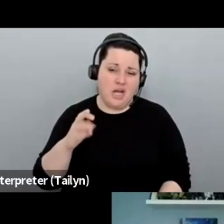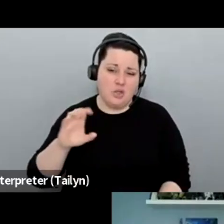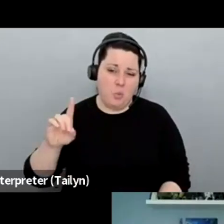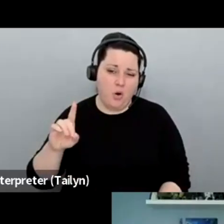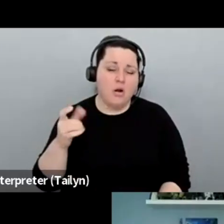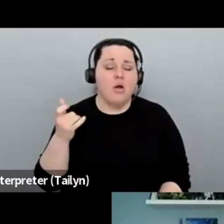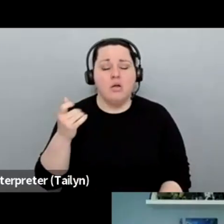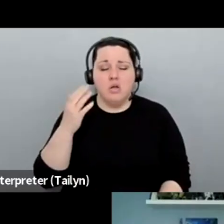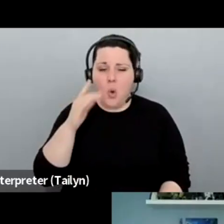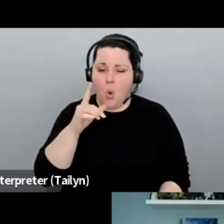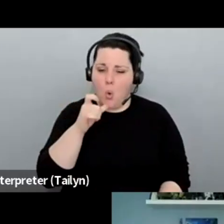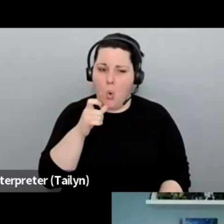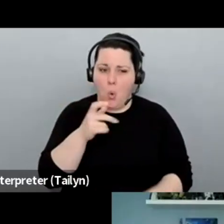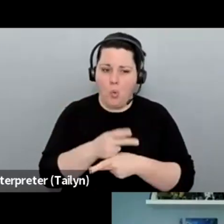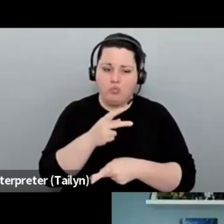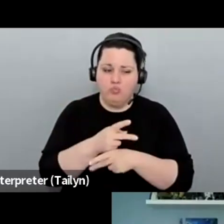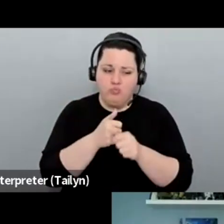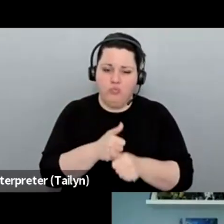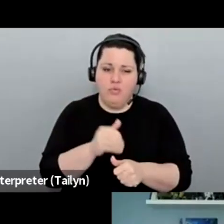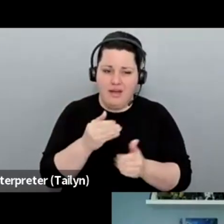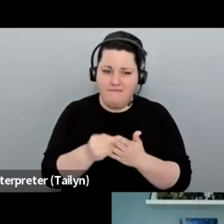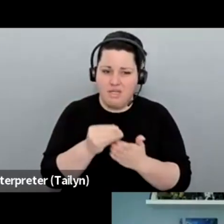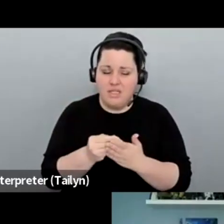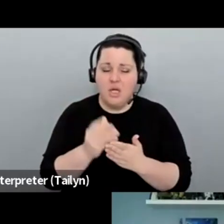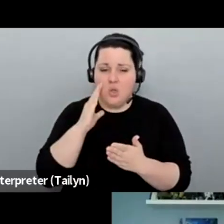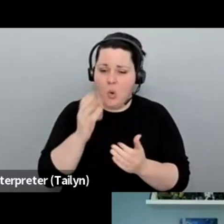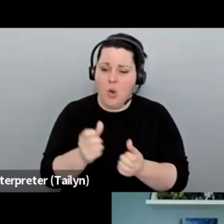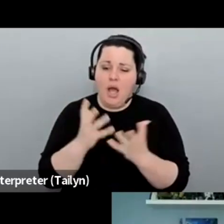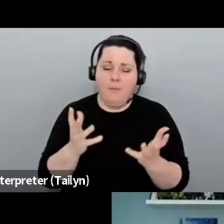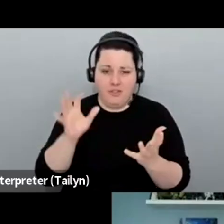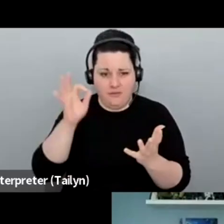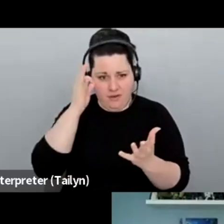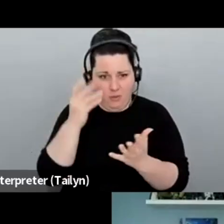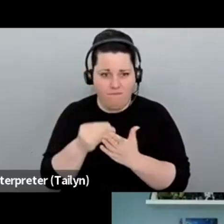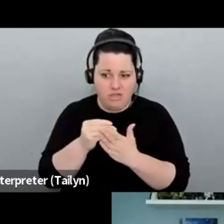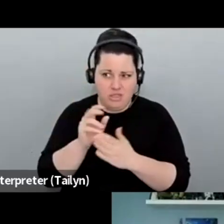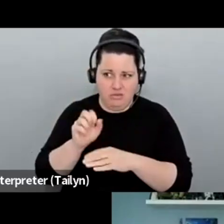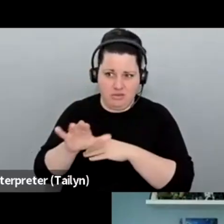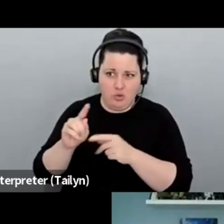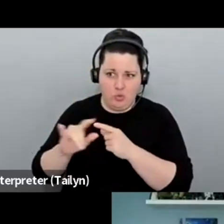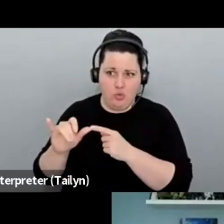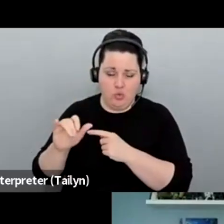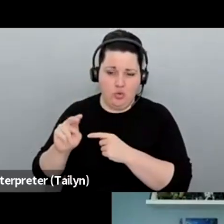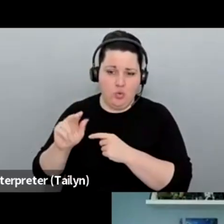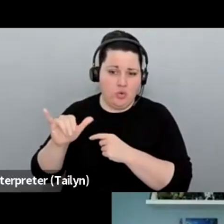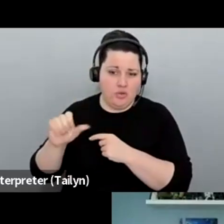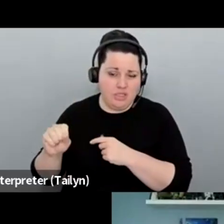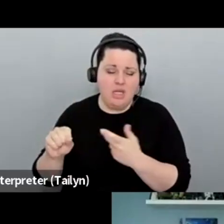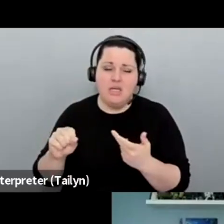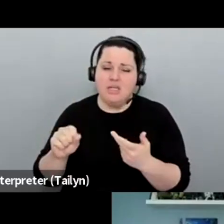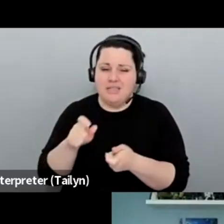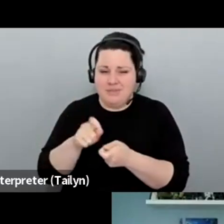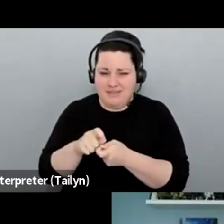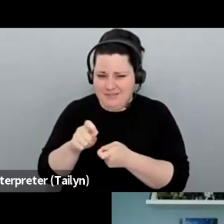knowing who keeps track of like funding and knowing how much federal funding goes to New York State and specifically to which agencies for that. It's a bit